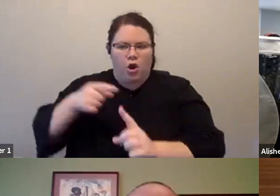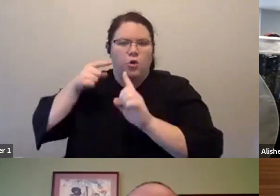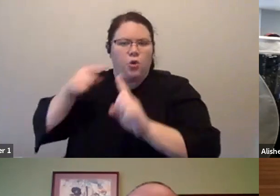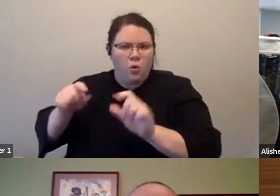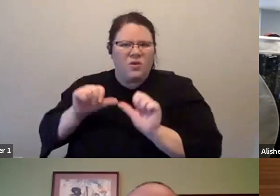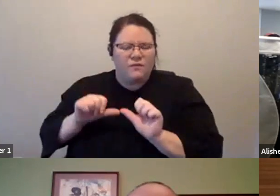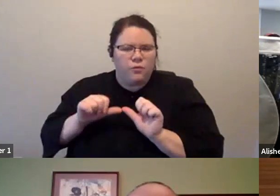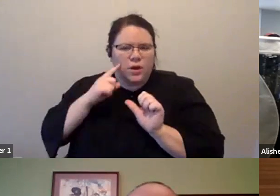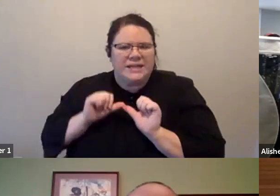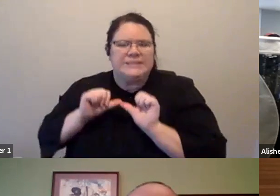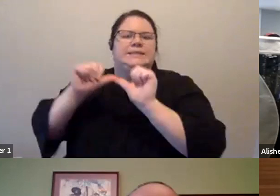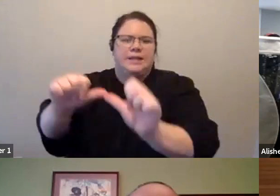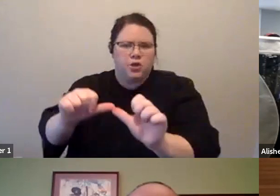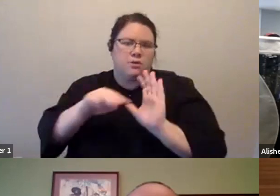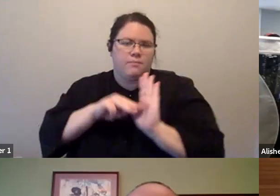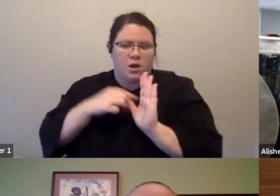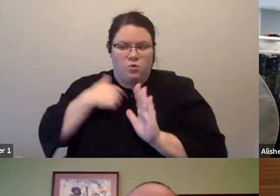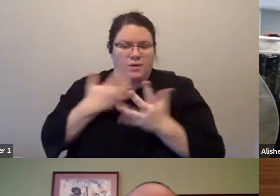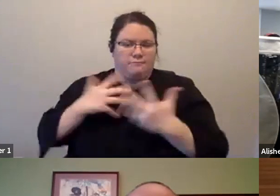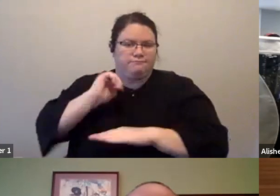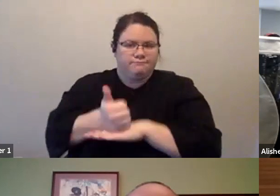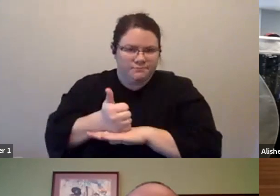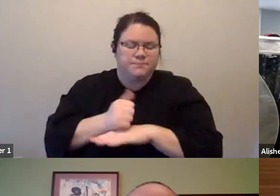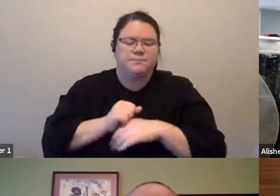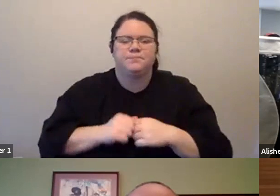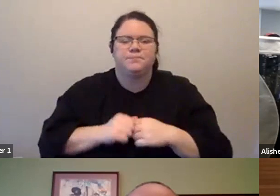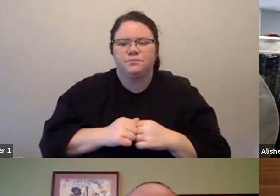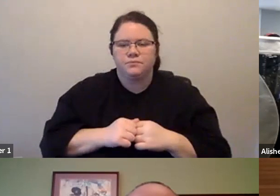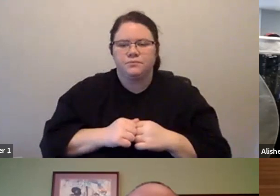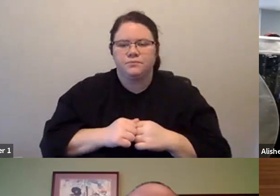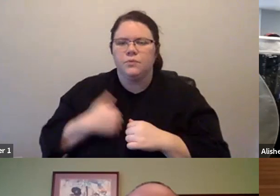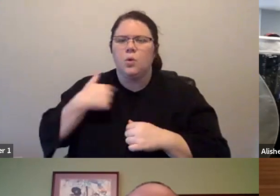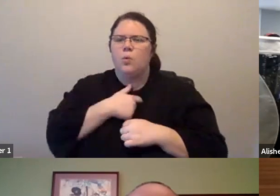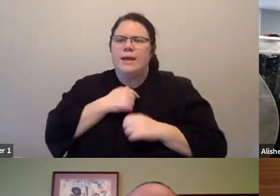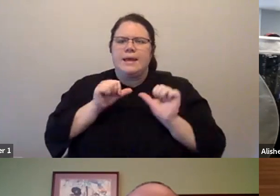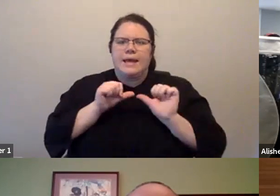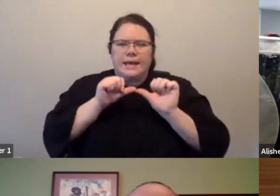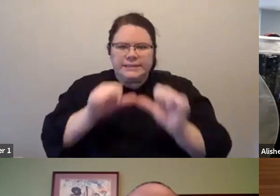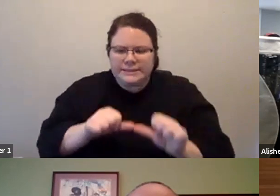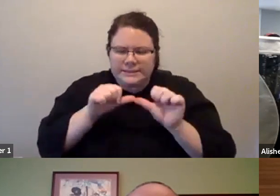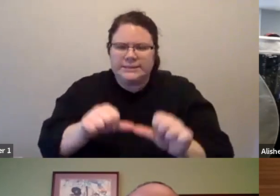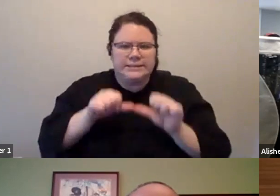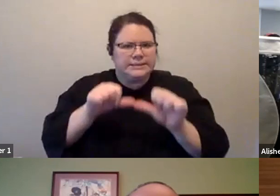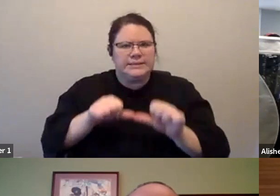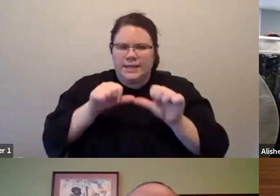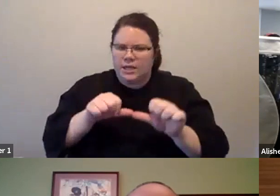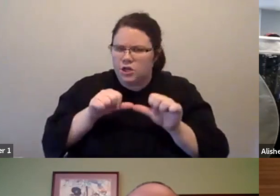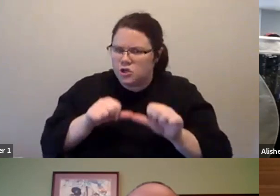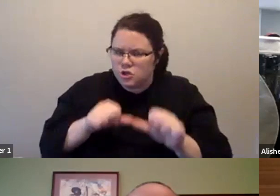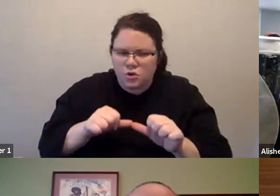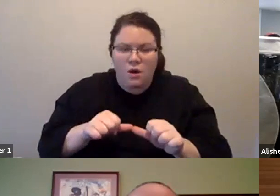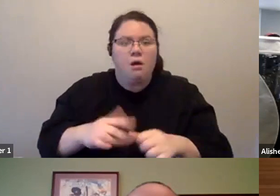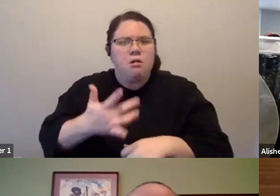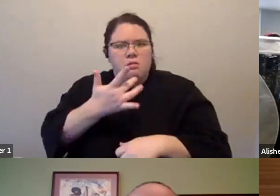model that we have. And so we have continued to march forward. We were able to hire